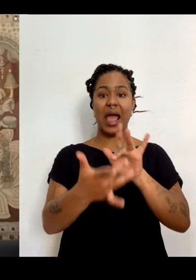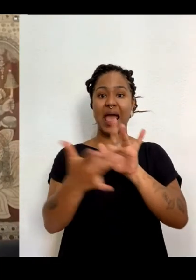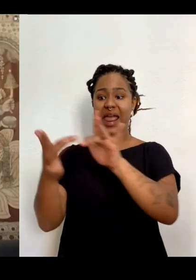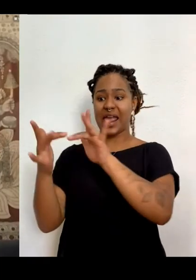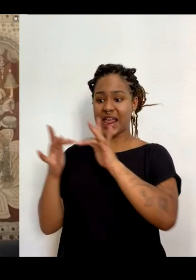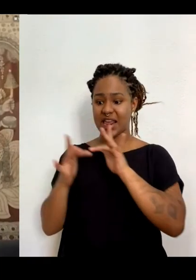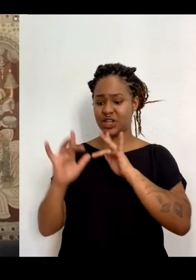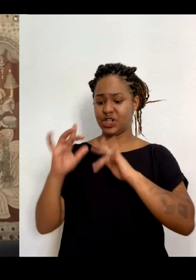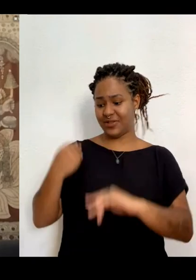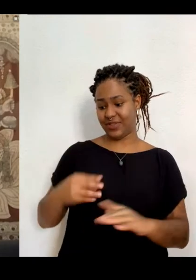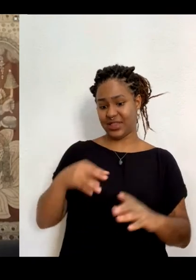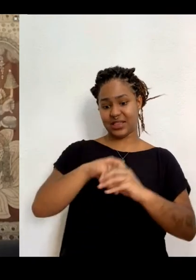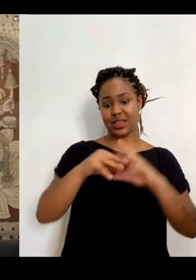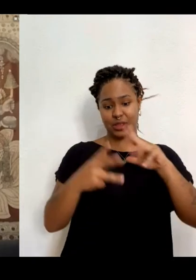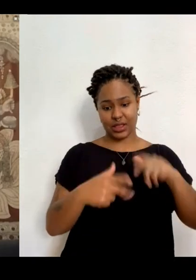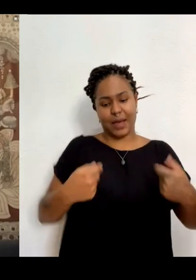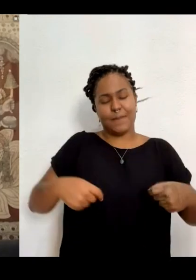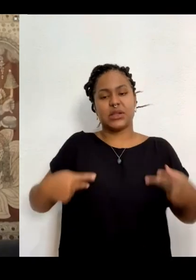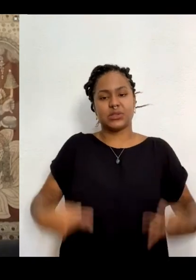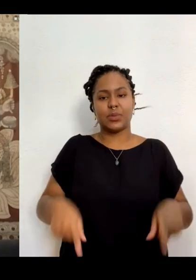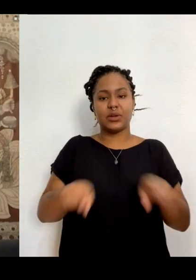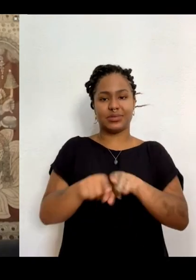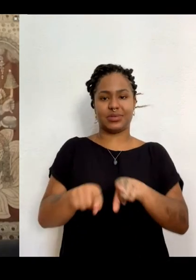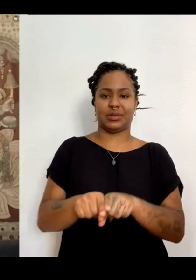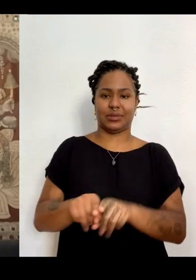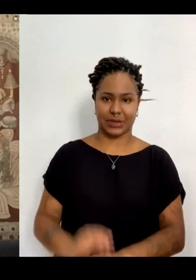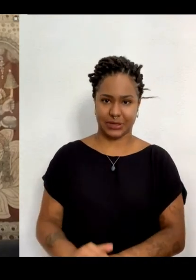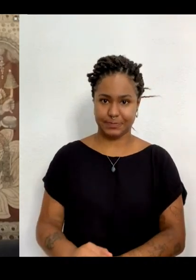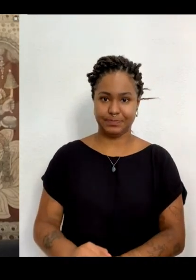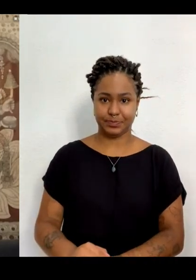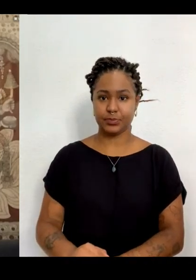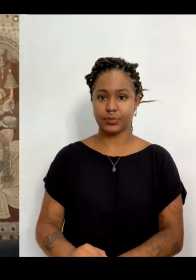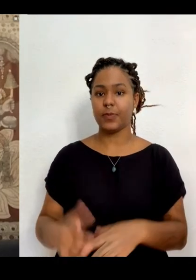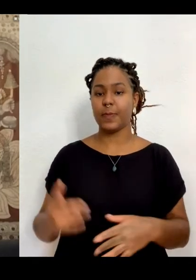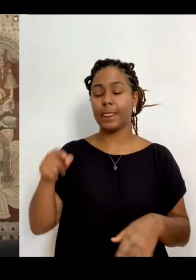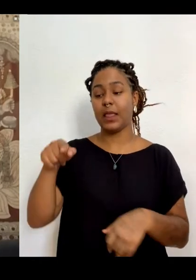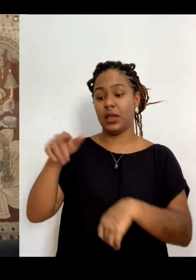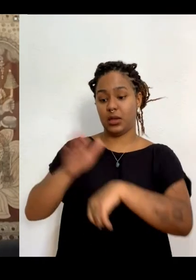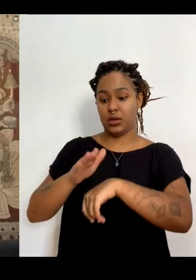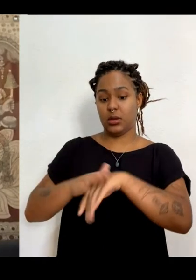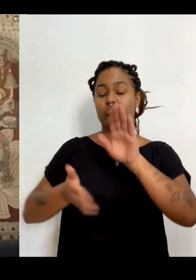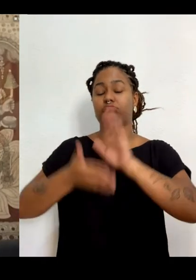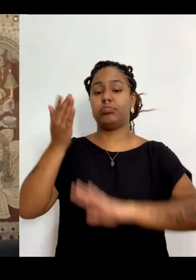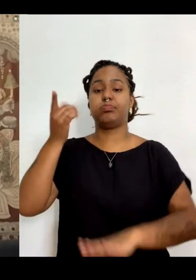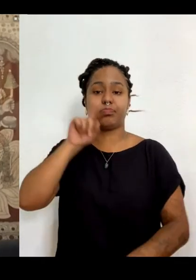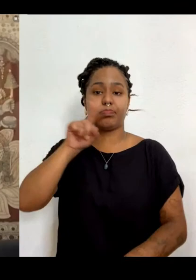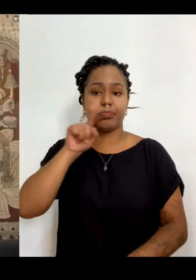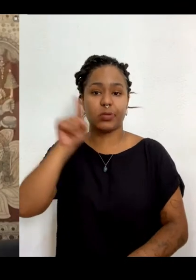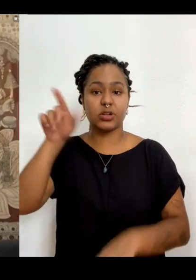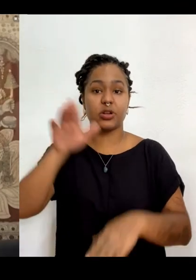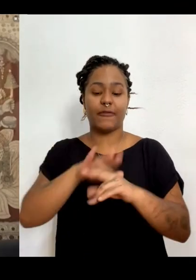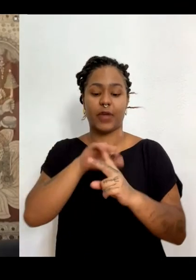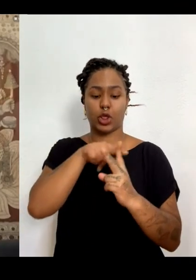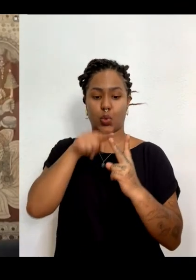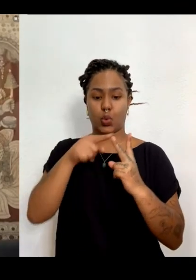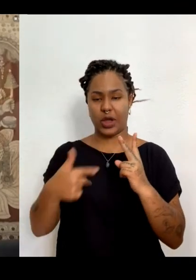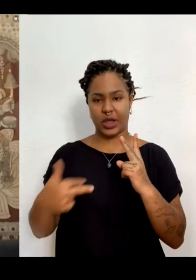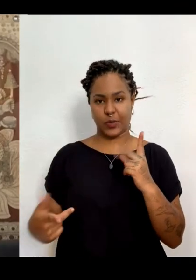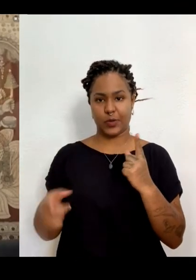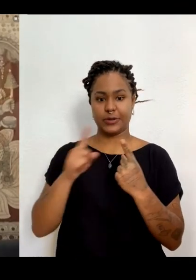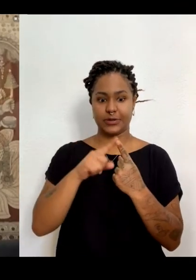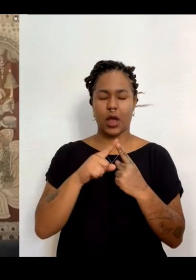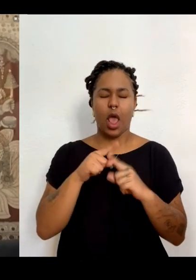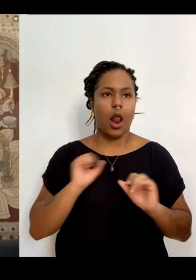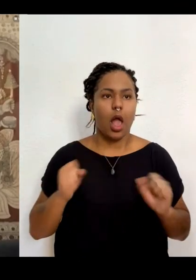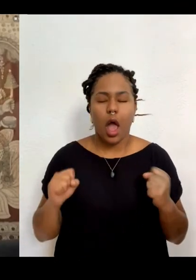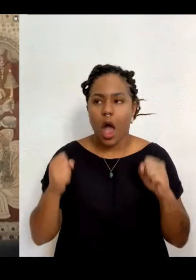when it went to America they did two things first they got they Panic about Madura they just cannot deal with the